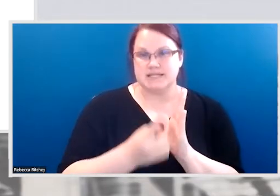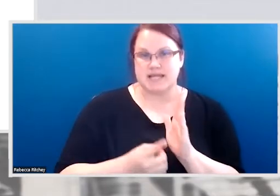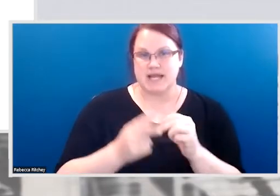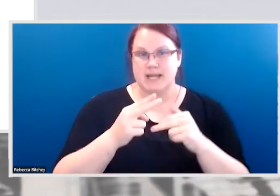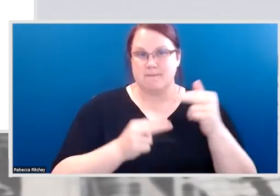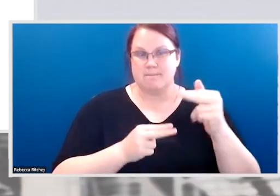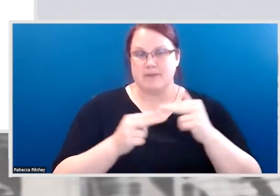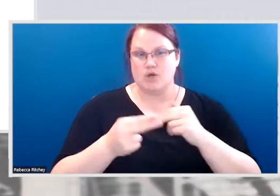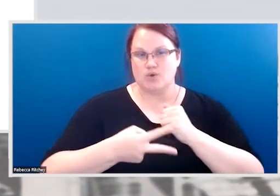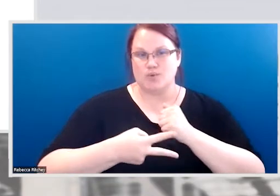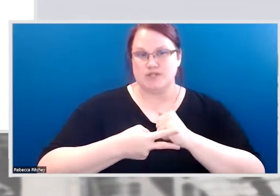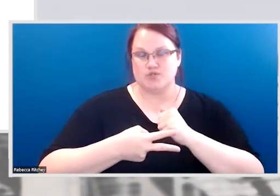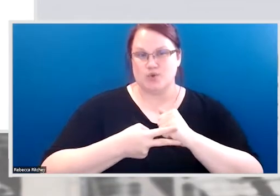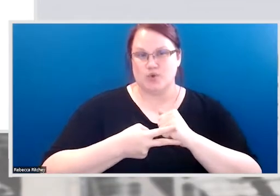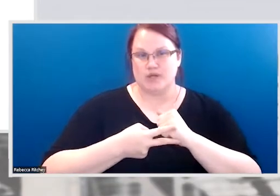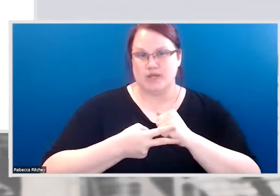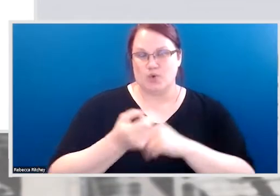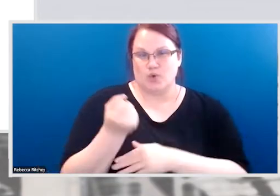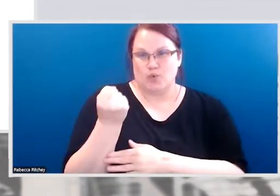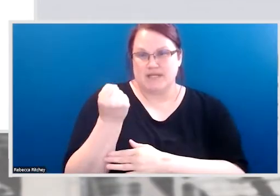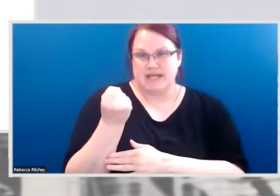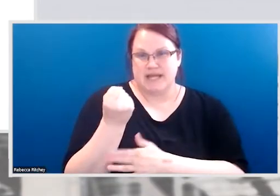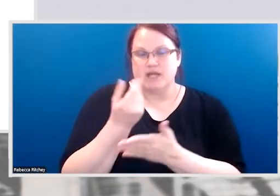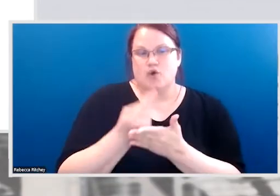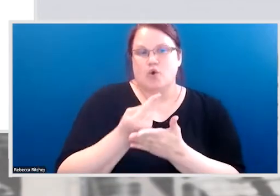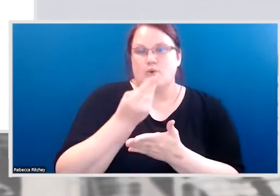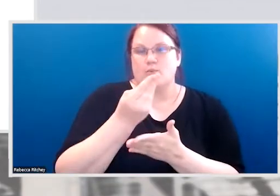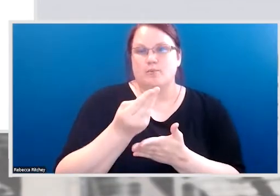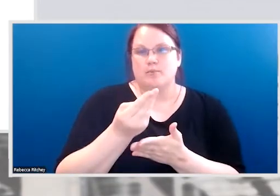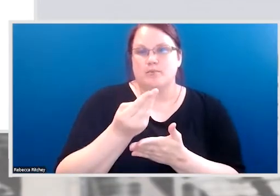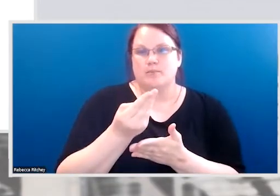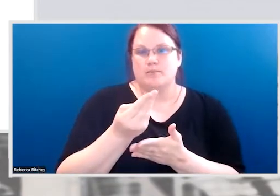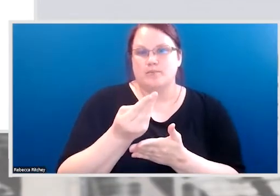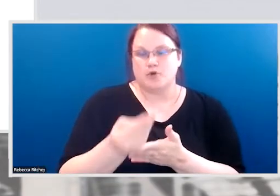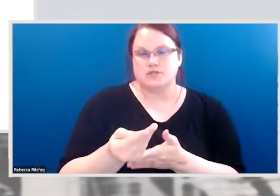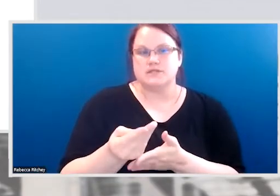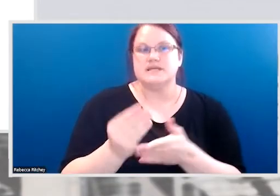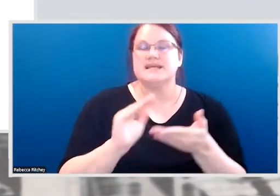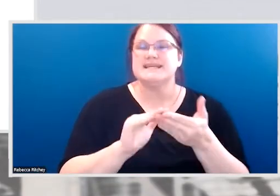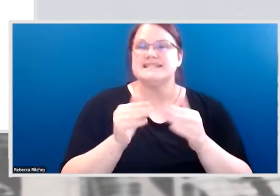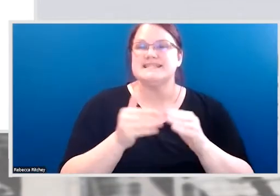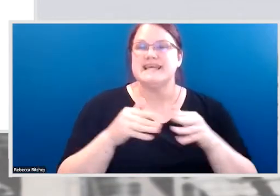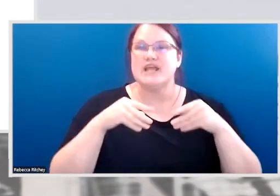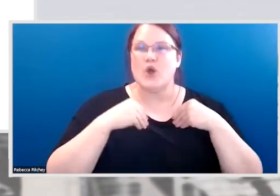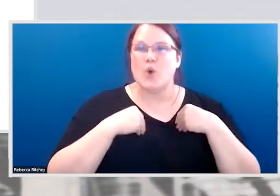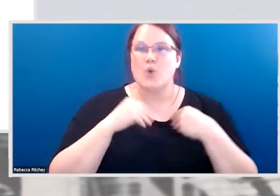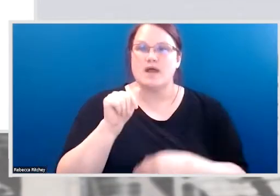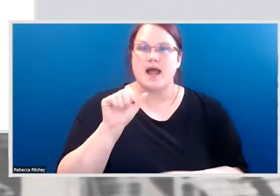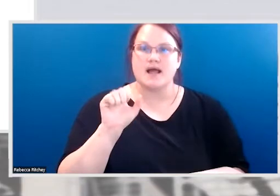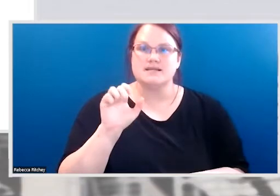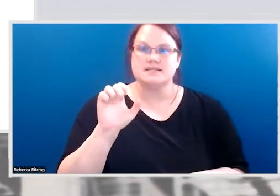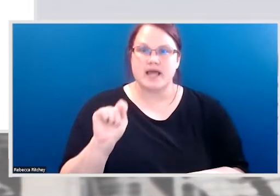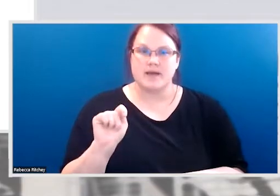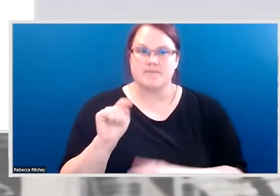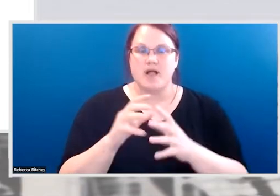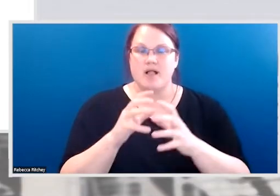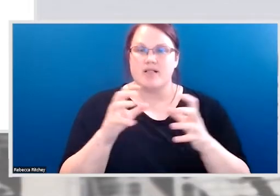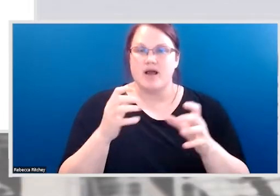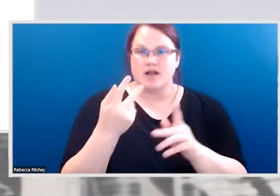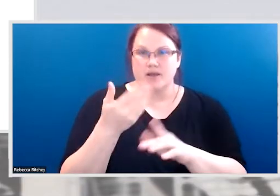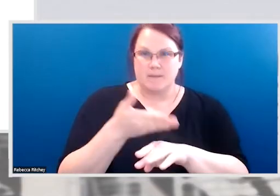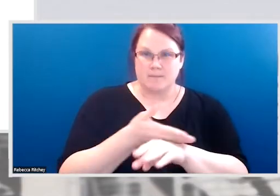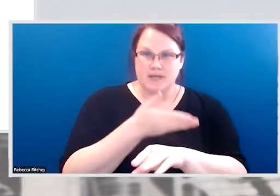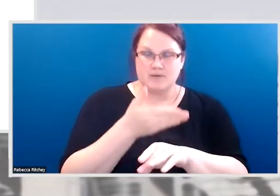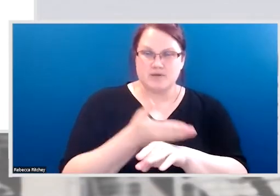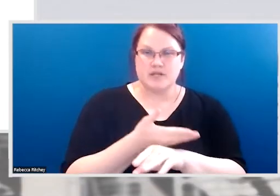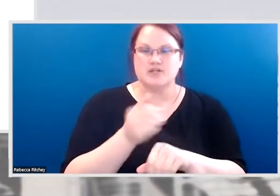building, restoring, or maintaining, retaining or purchasing a city-owned asset. A lot of our maintenance is actually in the operating